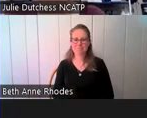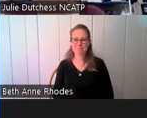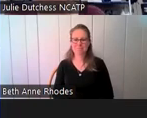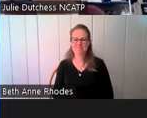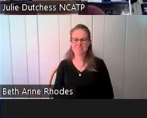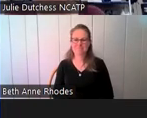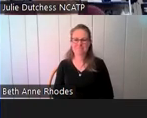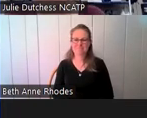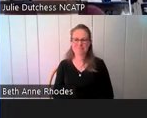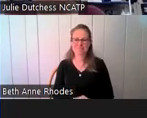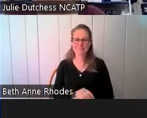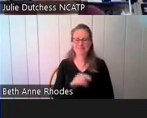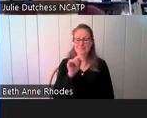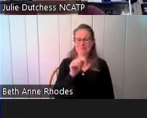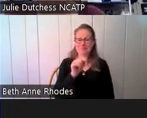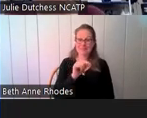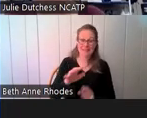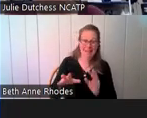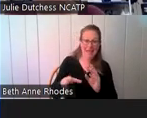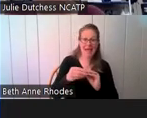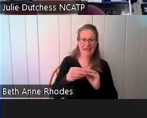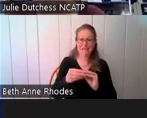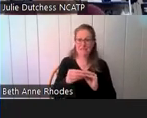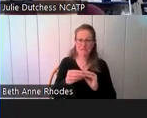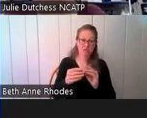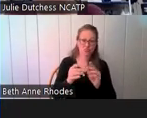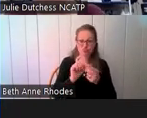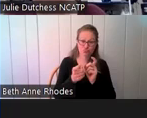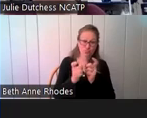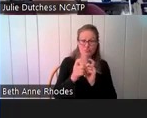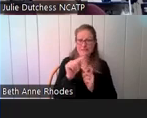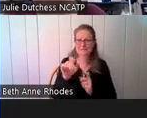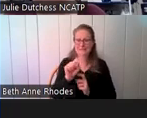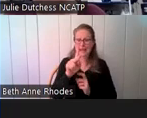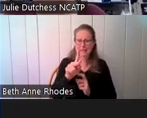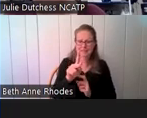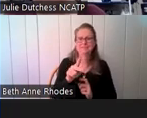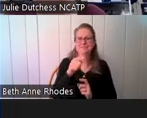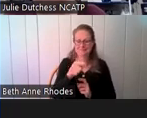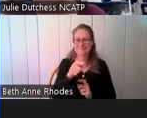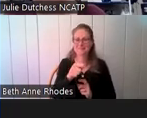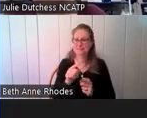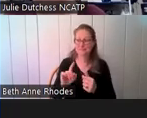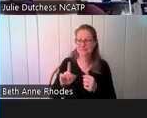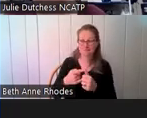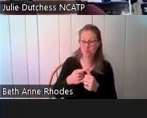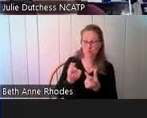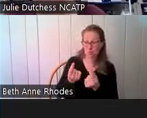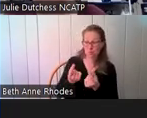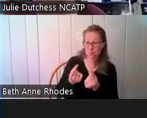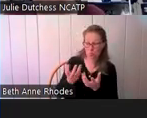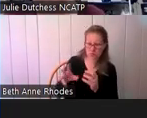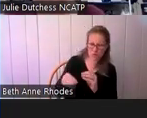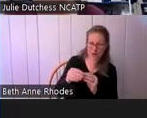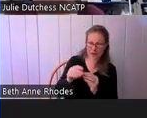Adding and completing tasks are at the heart of any well-organized and productive lifestyle. Get started by creating your first task. To